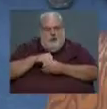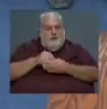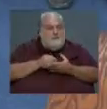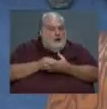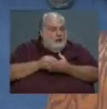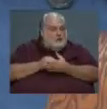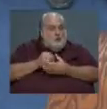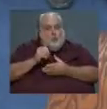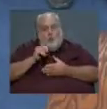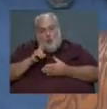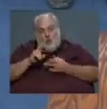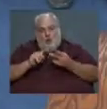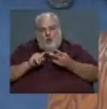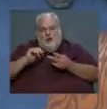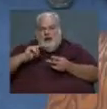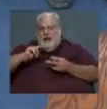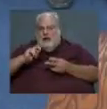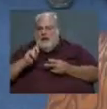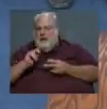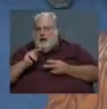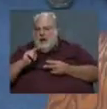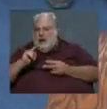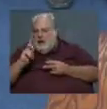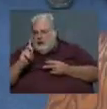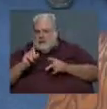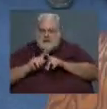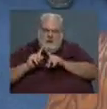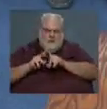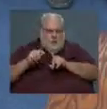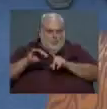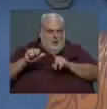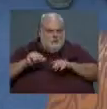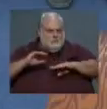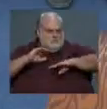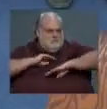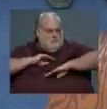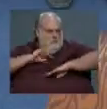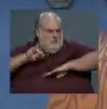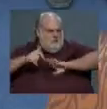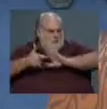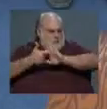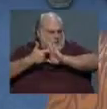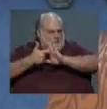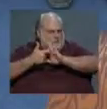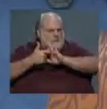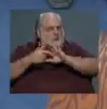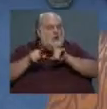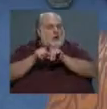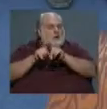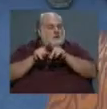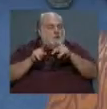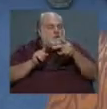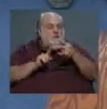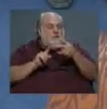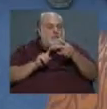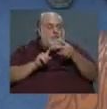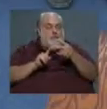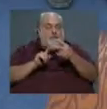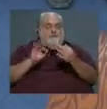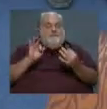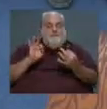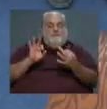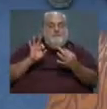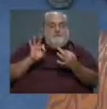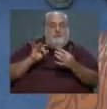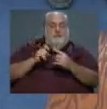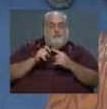were a lot of different ways that different organizations were able to meet that requirement. It was also to solicit input and feedback from